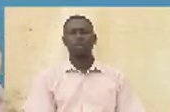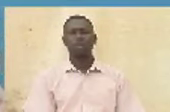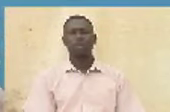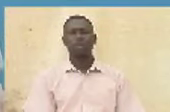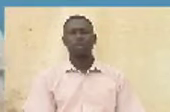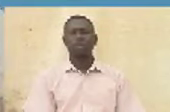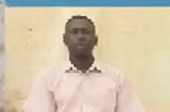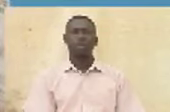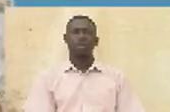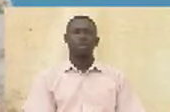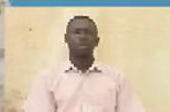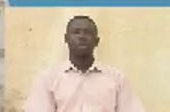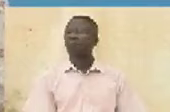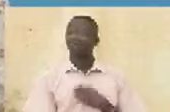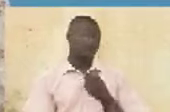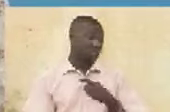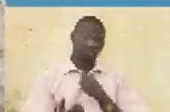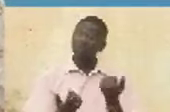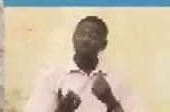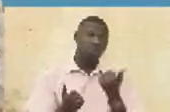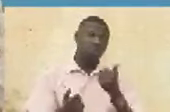Well, there is no choice.